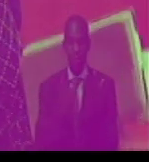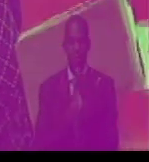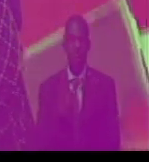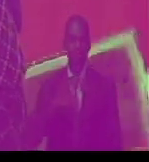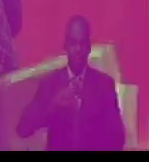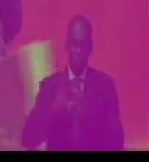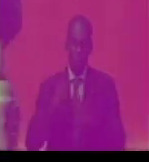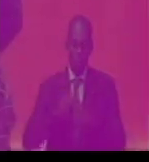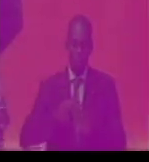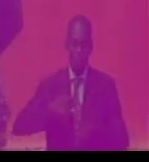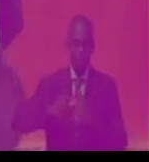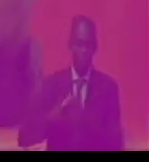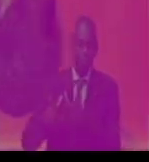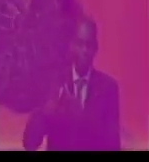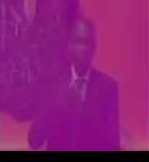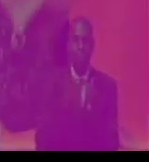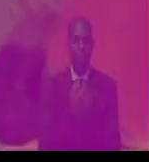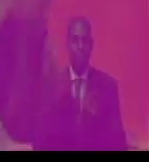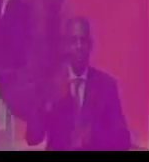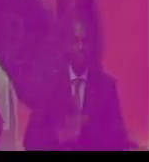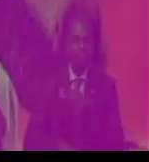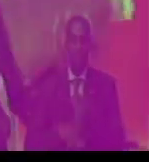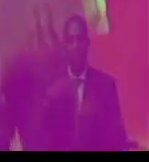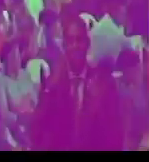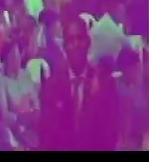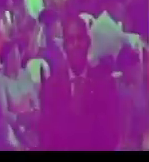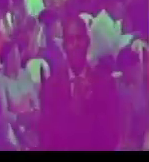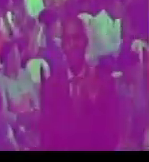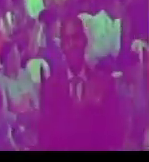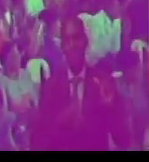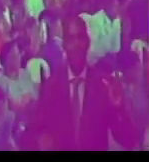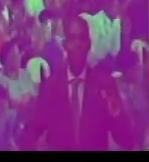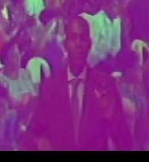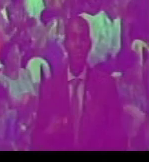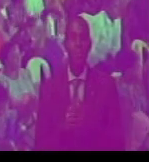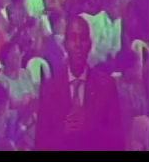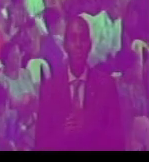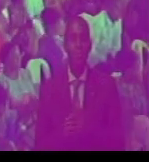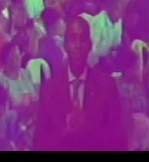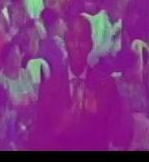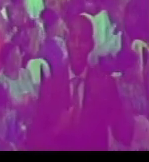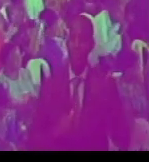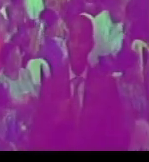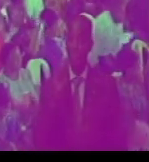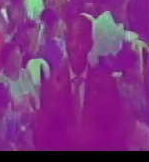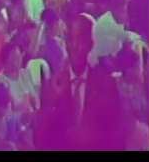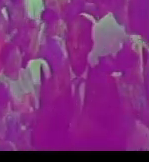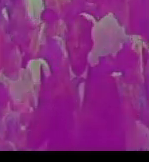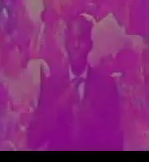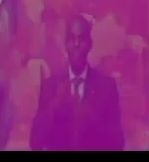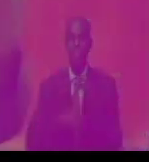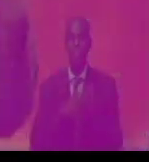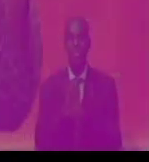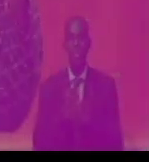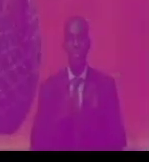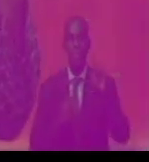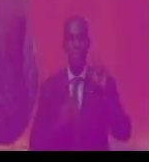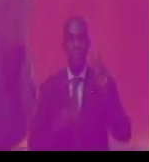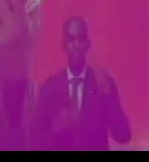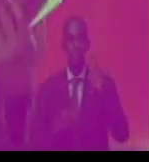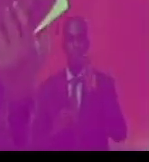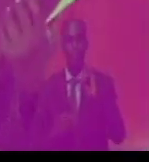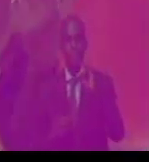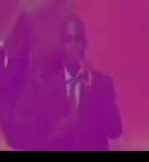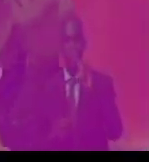that October to December, she started walking without crawling. Praise the Lord. The third testimony,